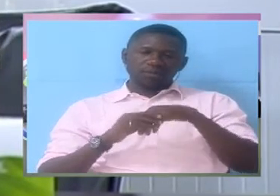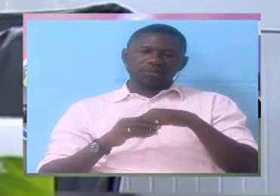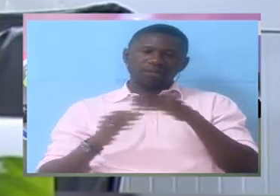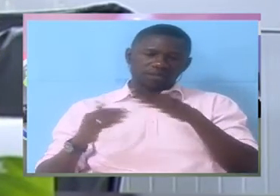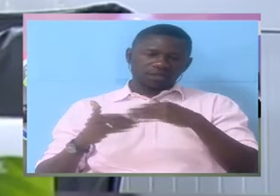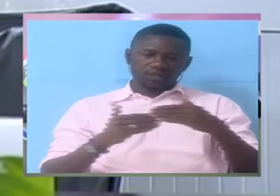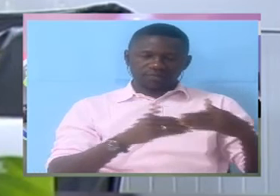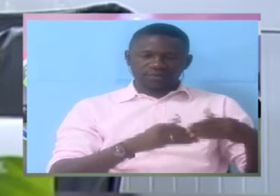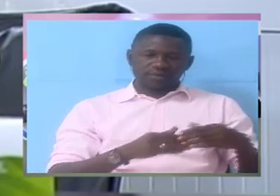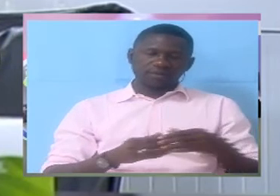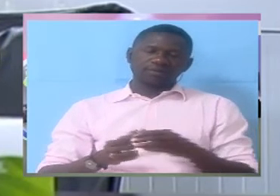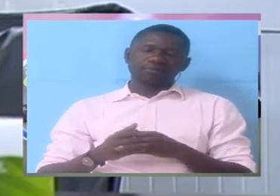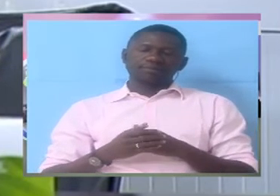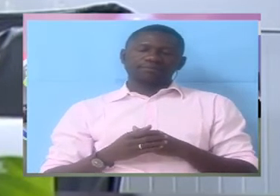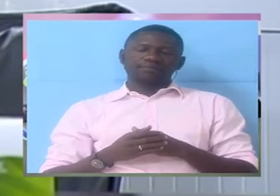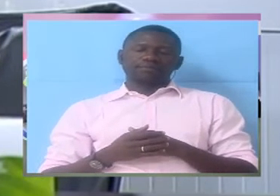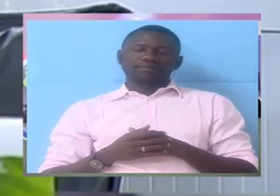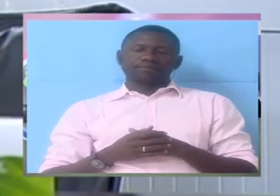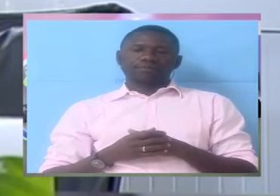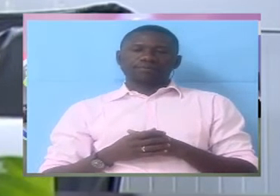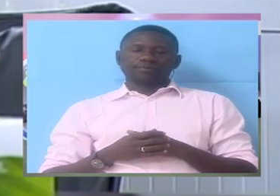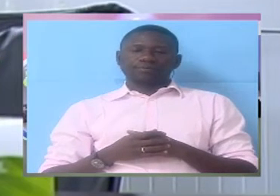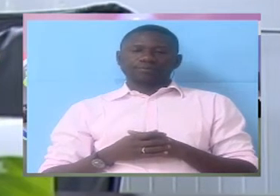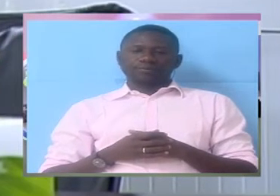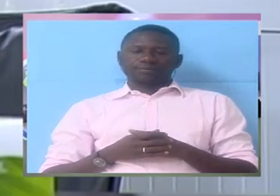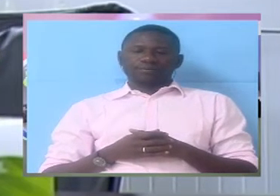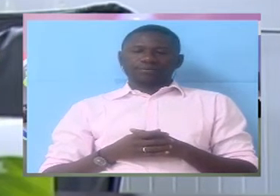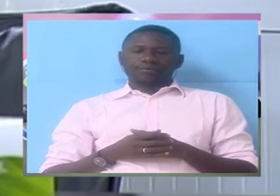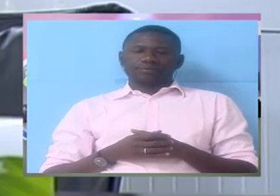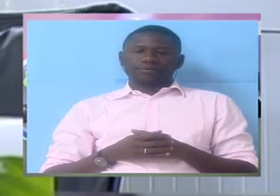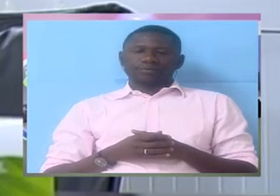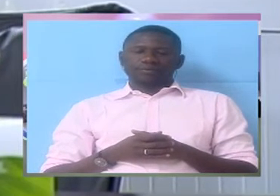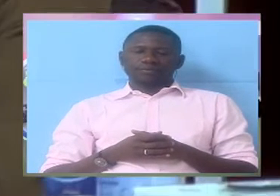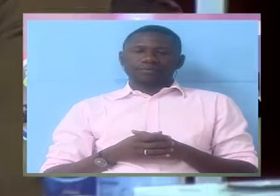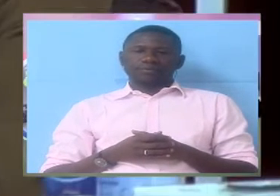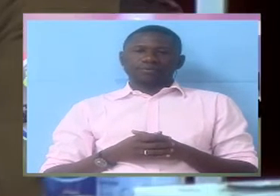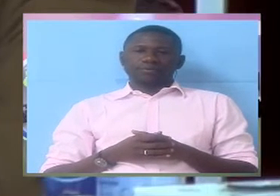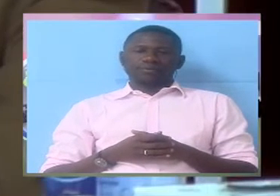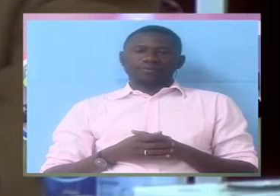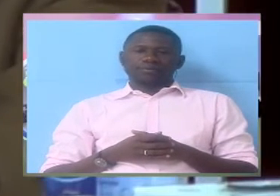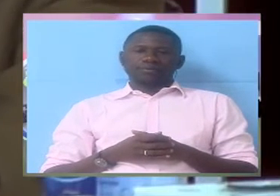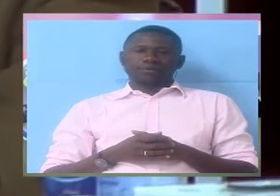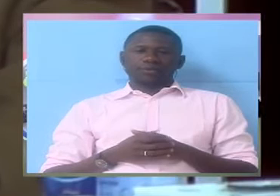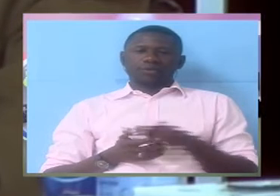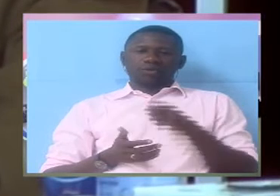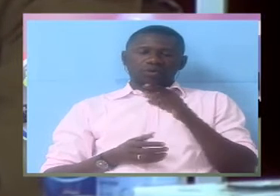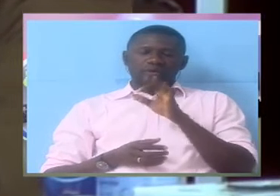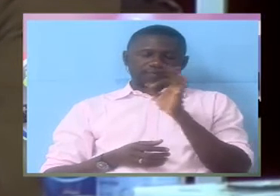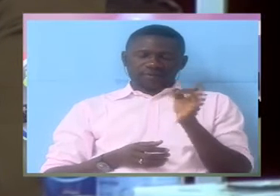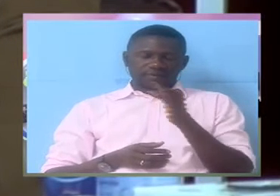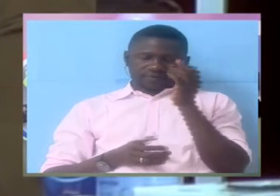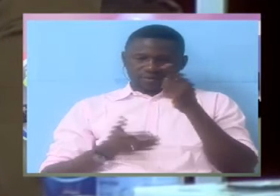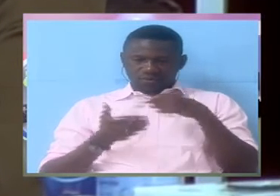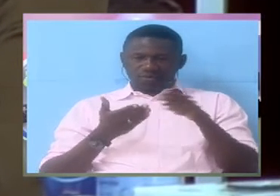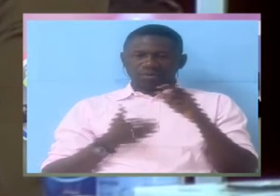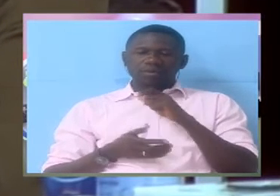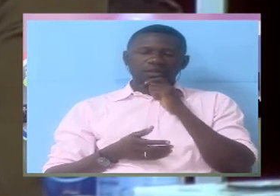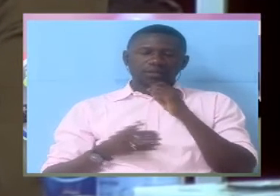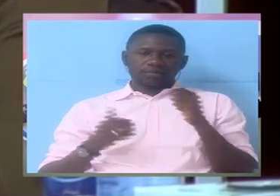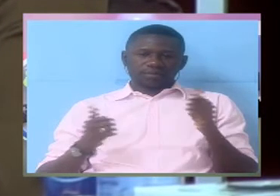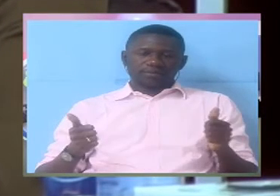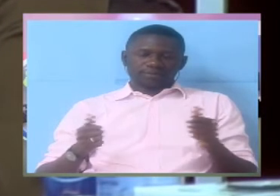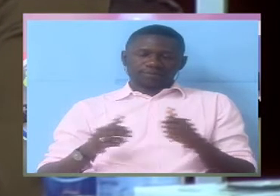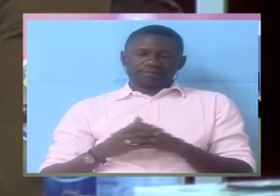wuli funding ke wulu kam men ya lonko e kawo bara fasongo lekenu. You are very correct, chairman. Ila kuma kamwa atilinta